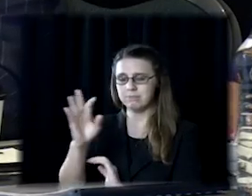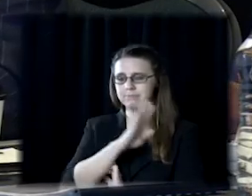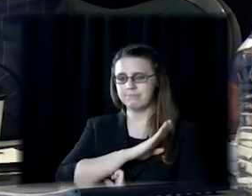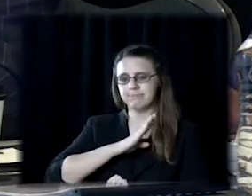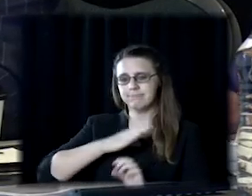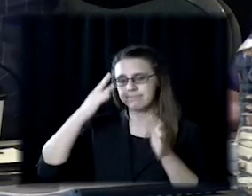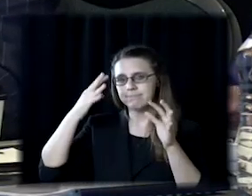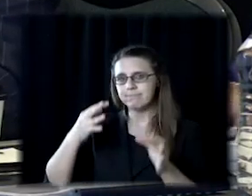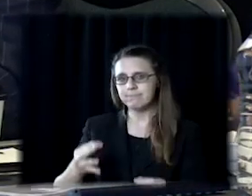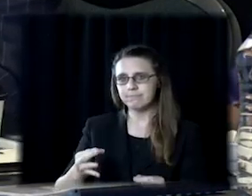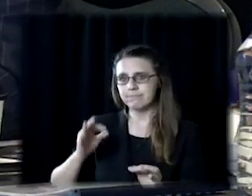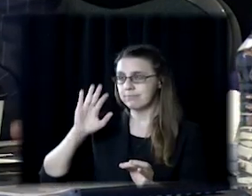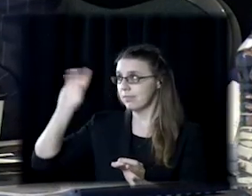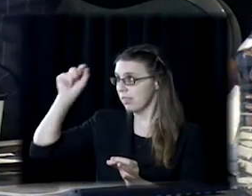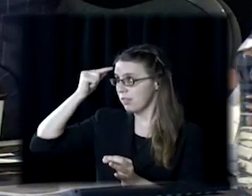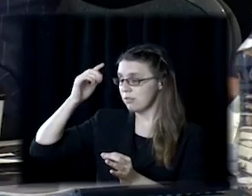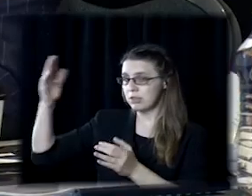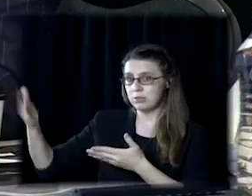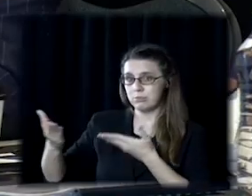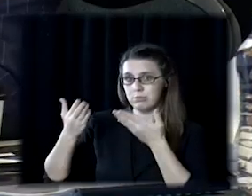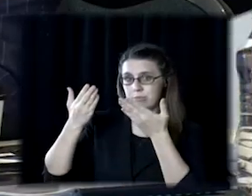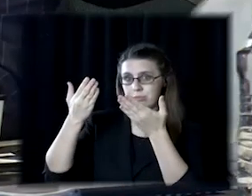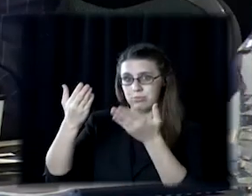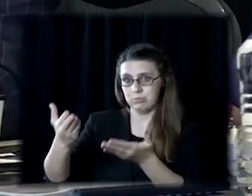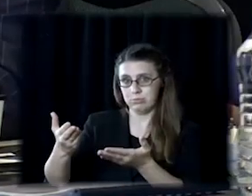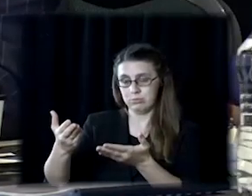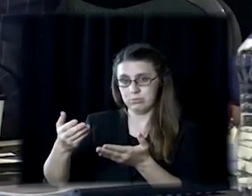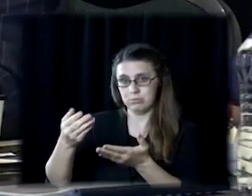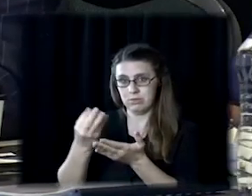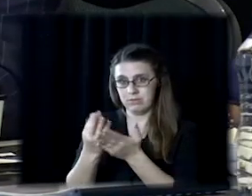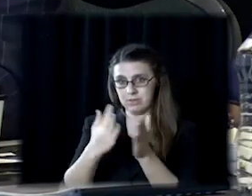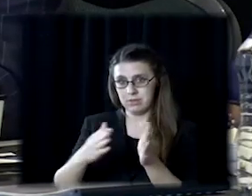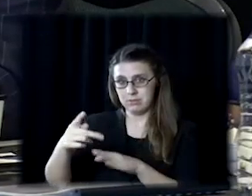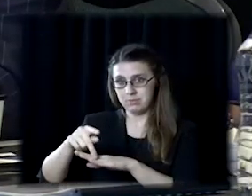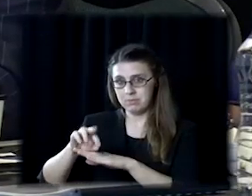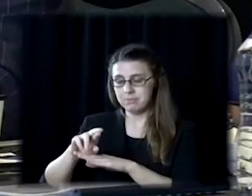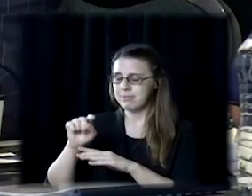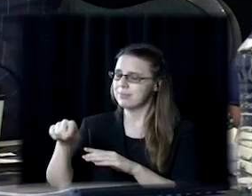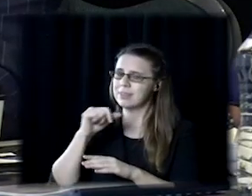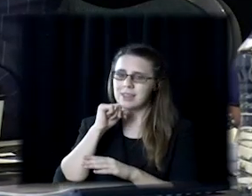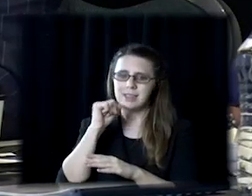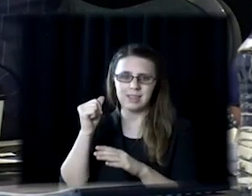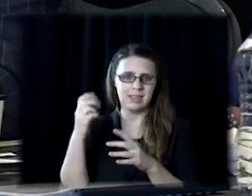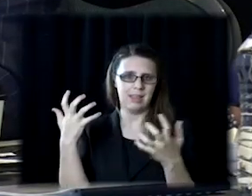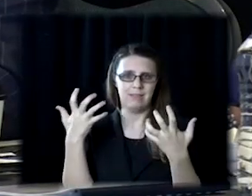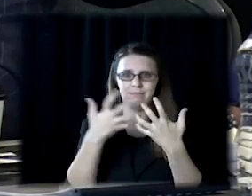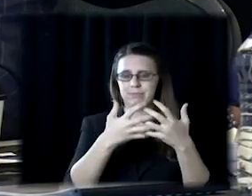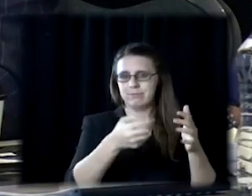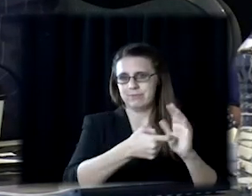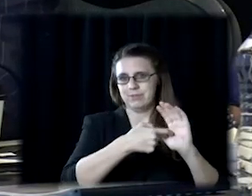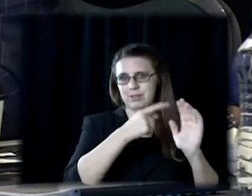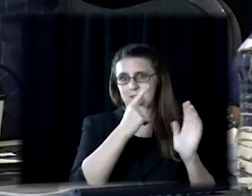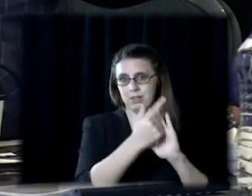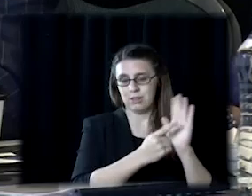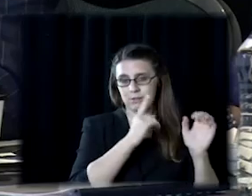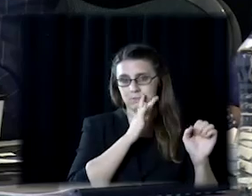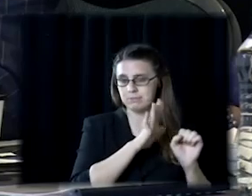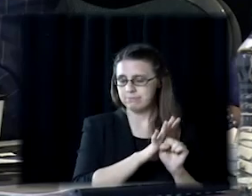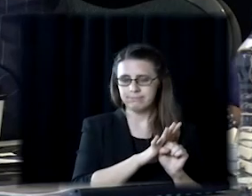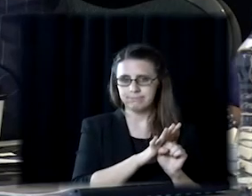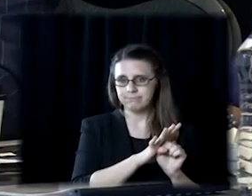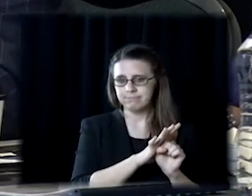determined that the governor's proposed fiscal plan for the Commonwealth of Puerto Rico did not satisfy PROMESA's requirements, and the Board